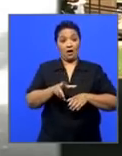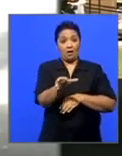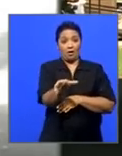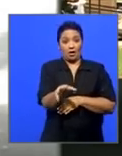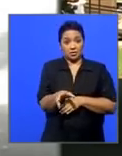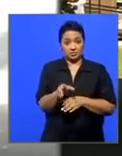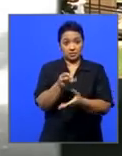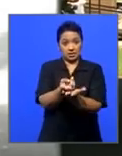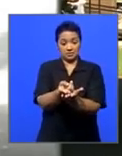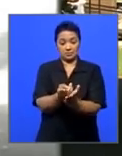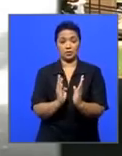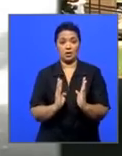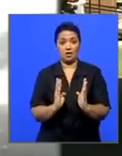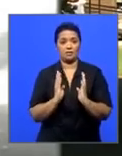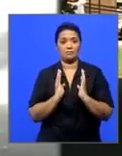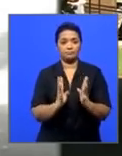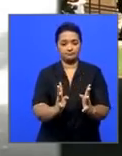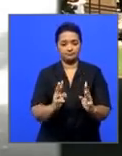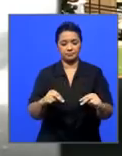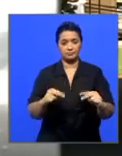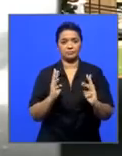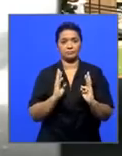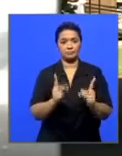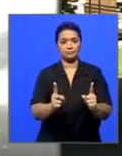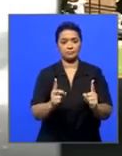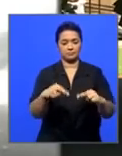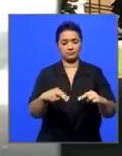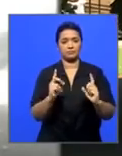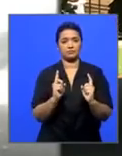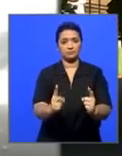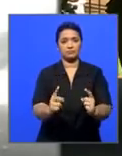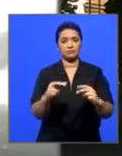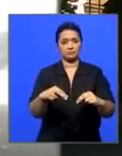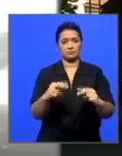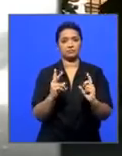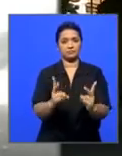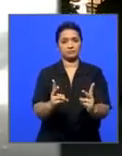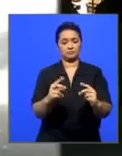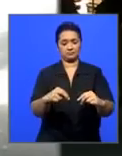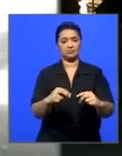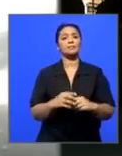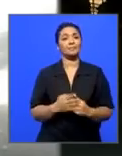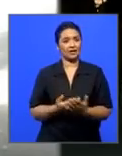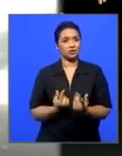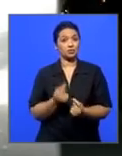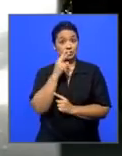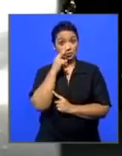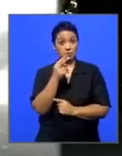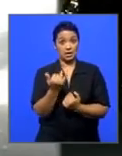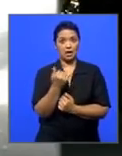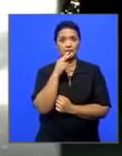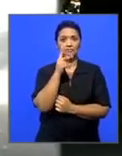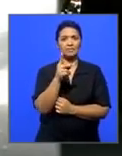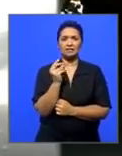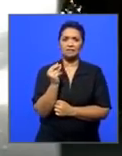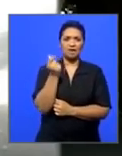of the casket, and they're able to walk past. So it's a very, very quick process, and you'll see how it happens now, that you literally